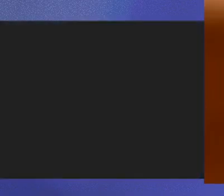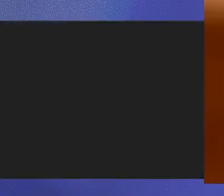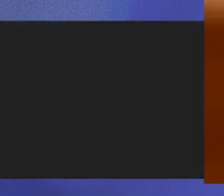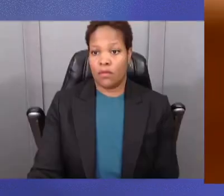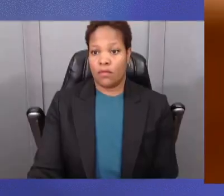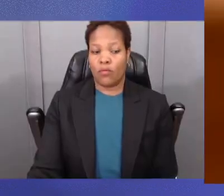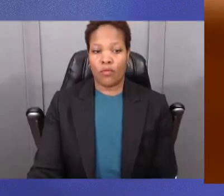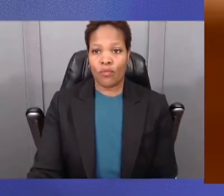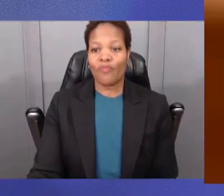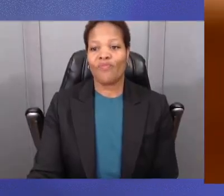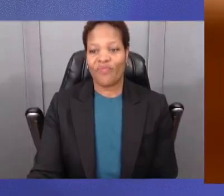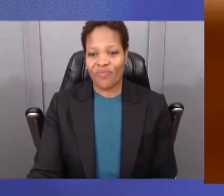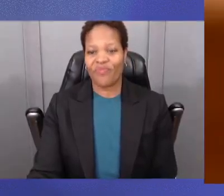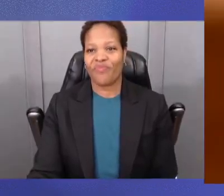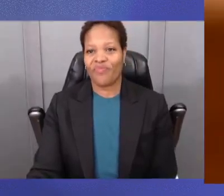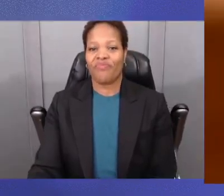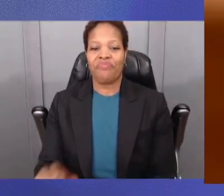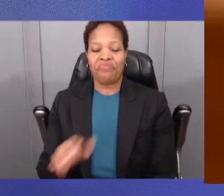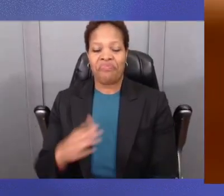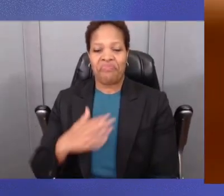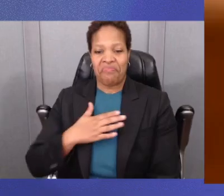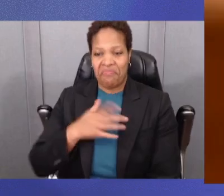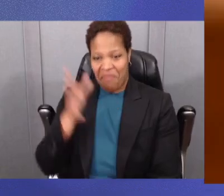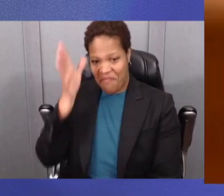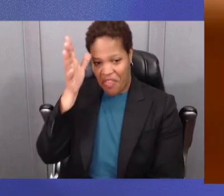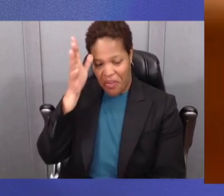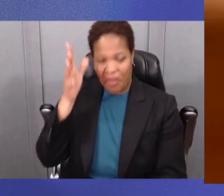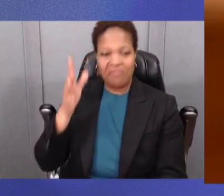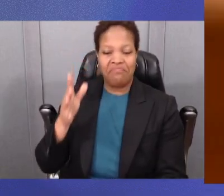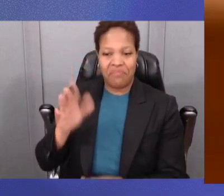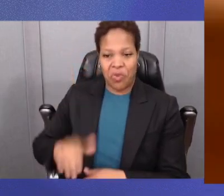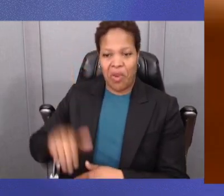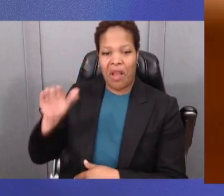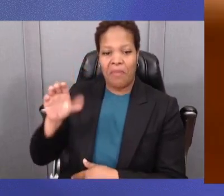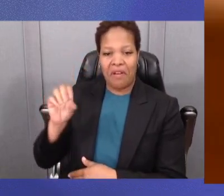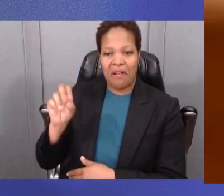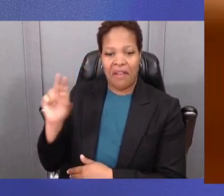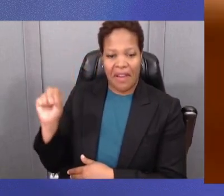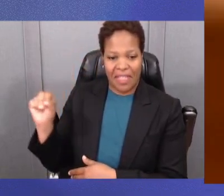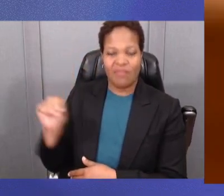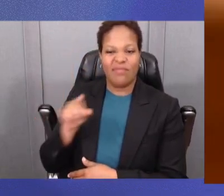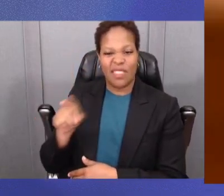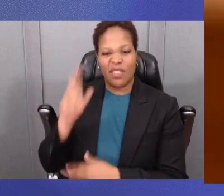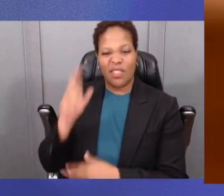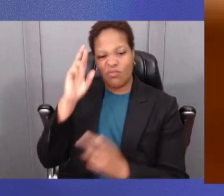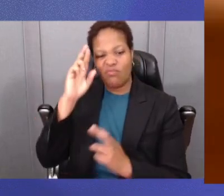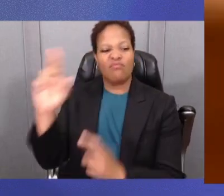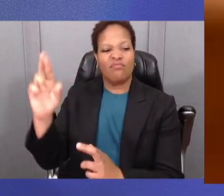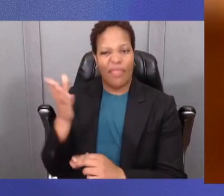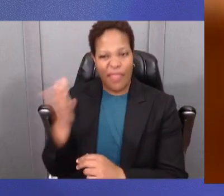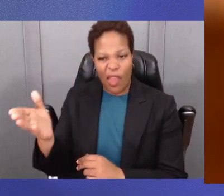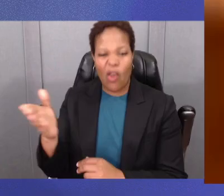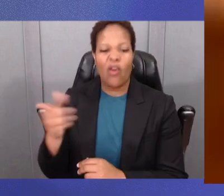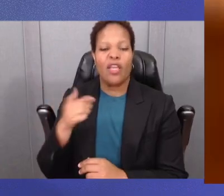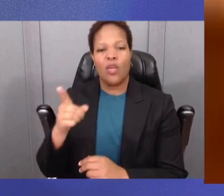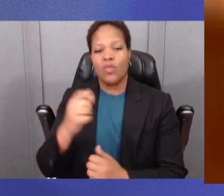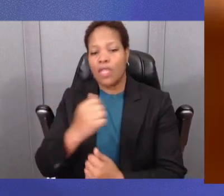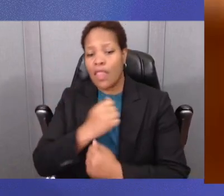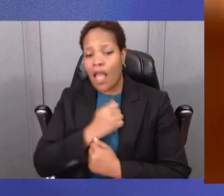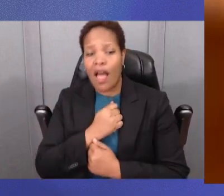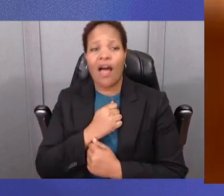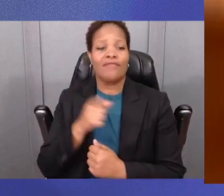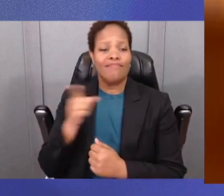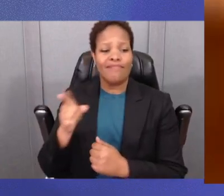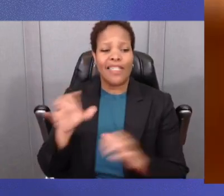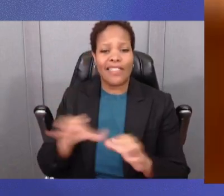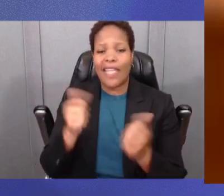town in Connecticut where I grew up, and he was revered there. He was loved. He did everything. He delivered